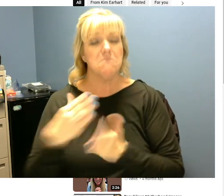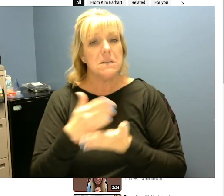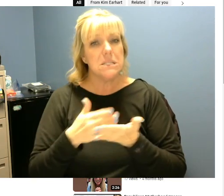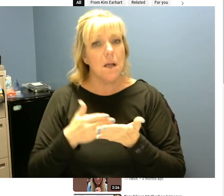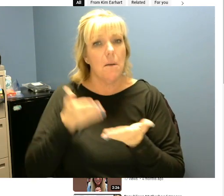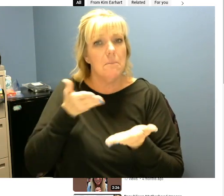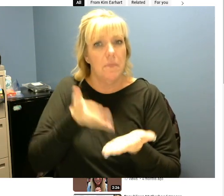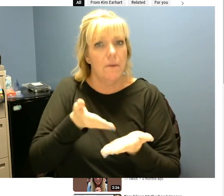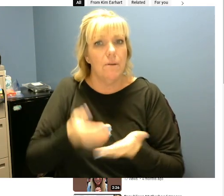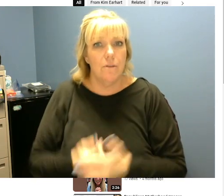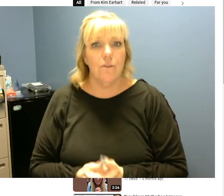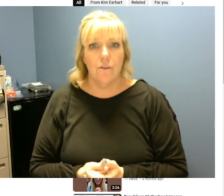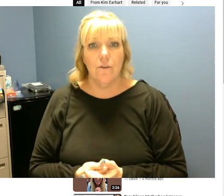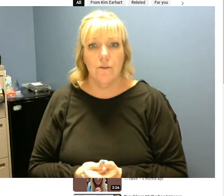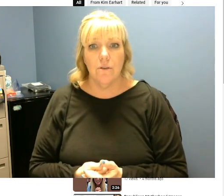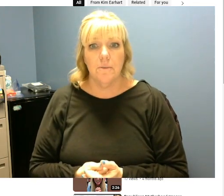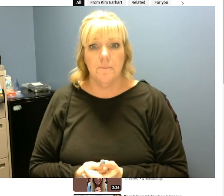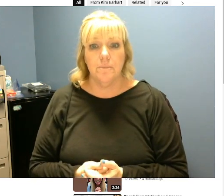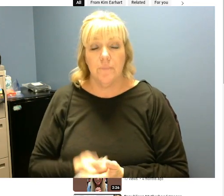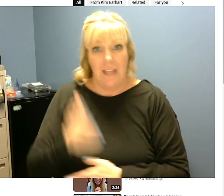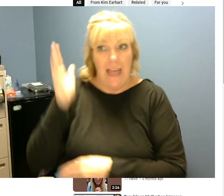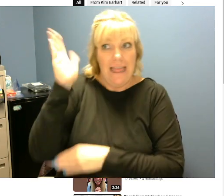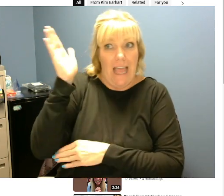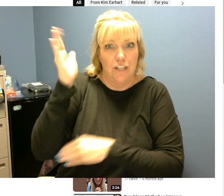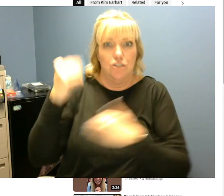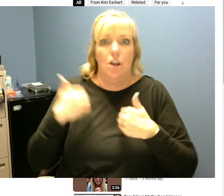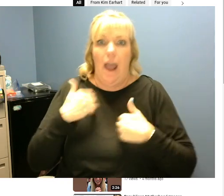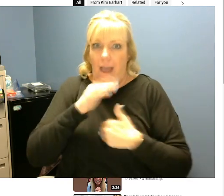reading, whereas all of the terms are in the lecture.